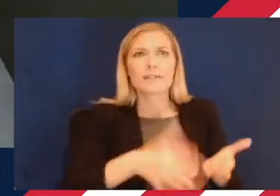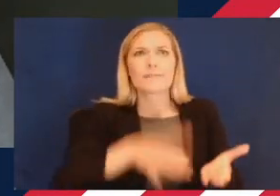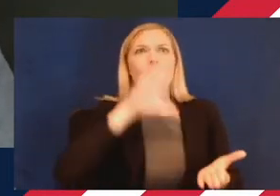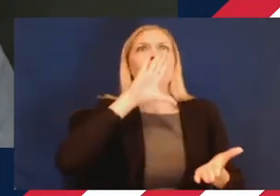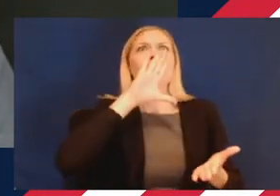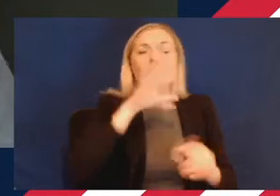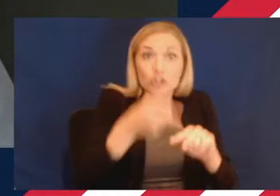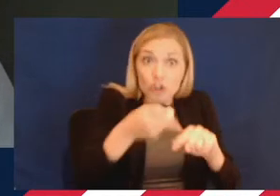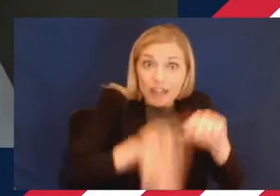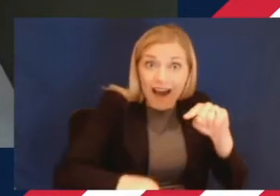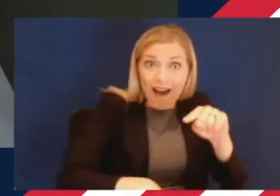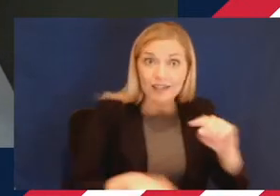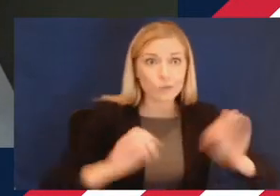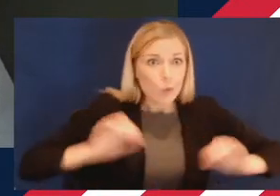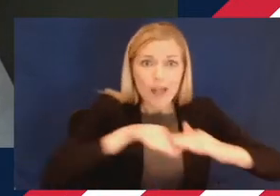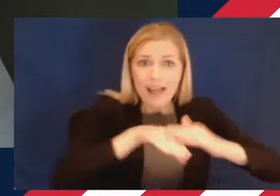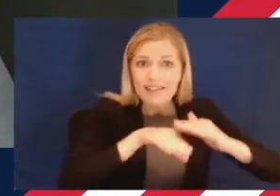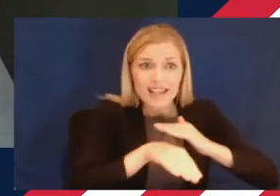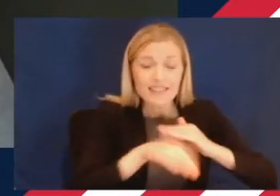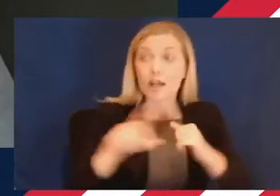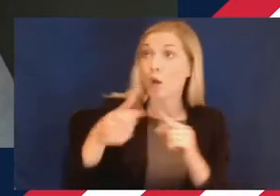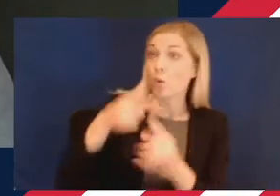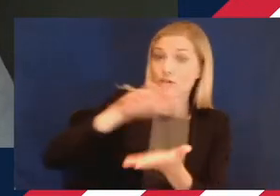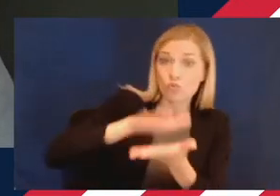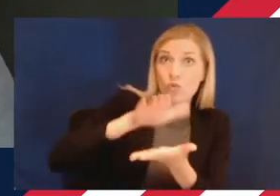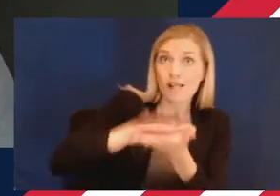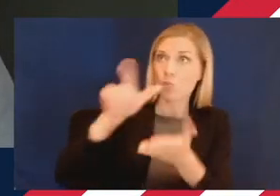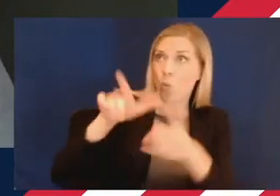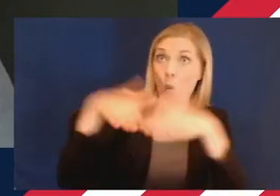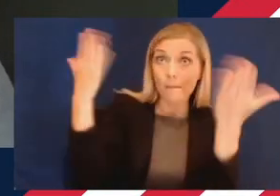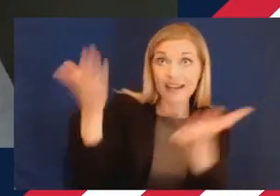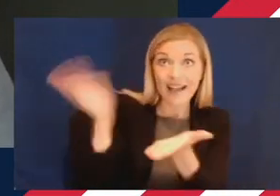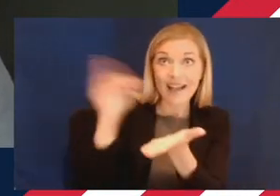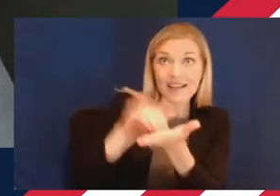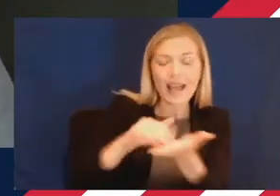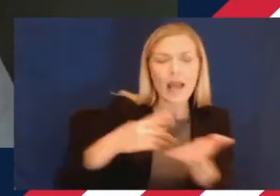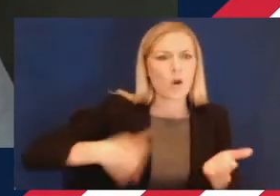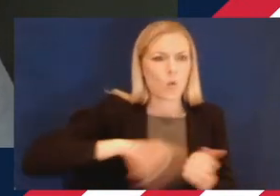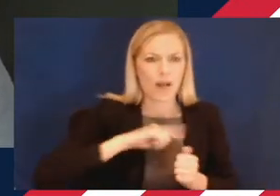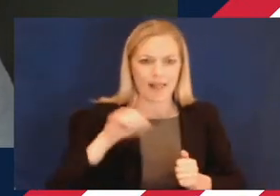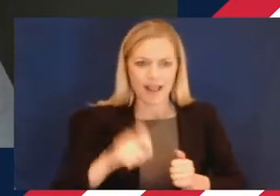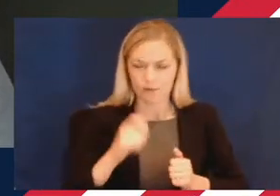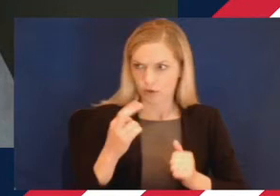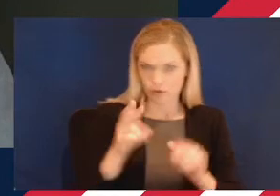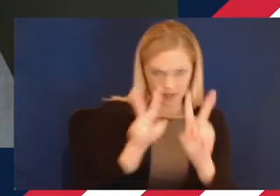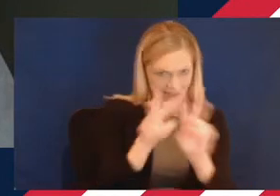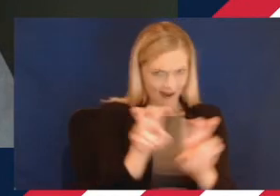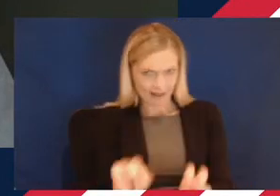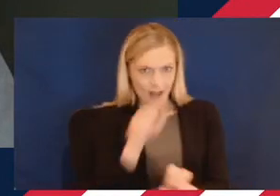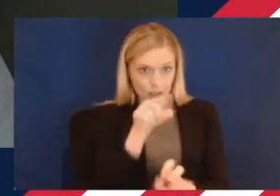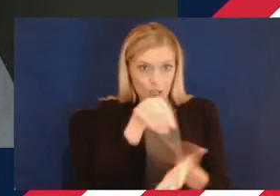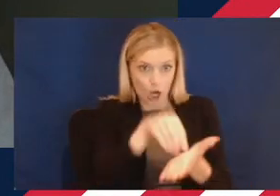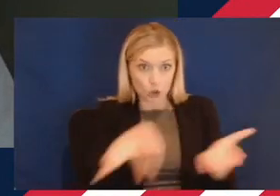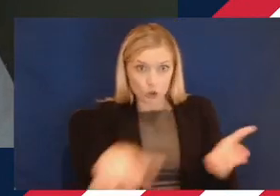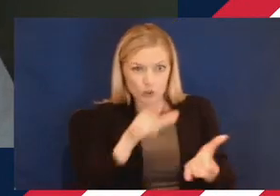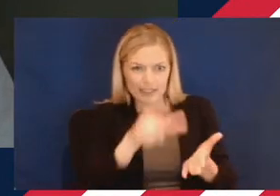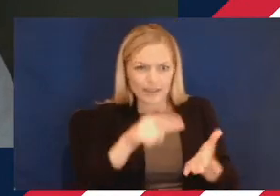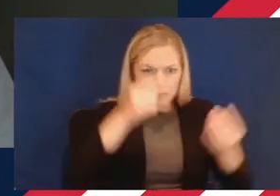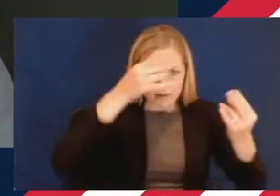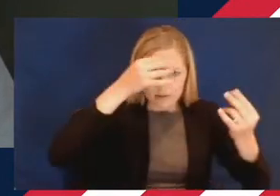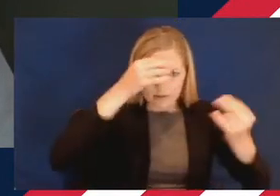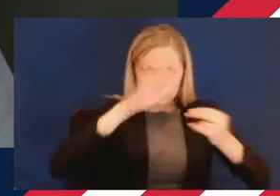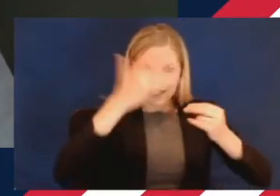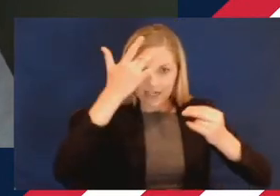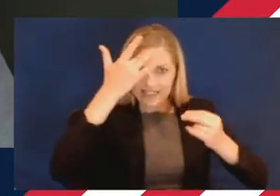reopen, we will have to figure out where our students stand instructionally and emotionally as they deal with anxiety, fears,